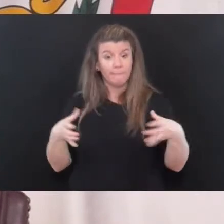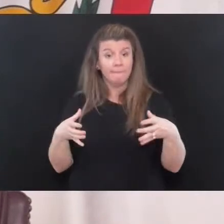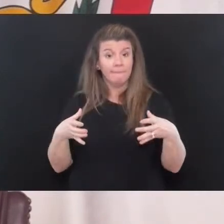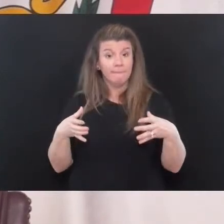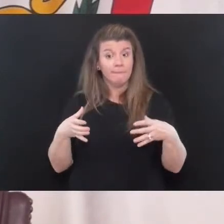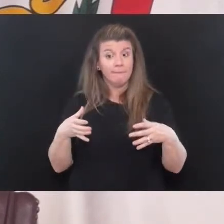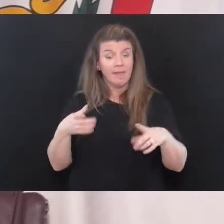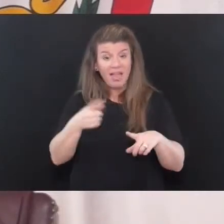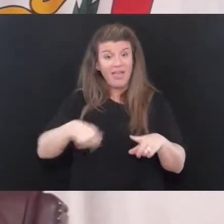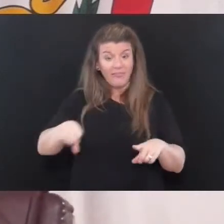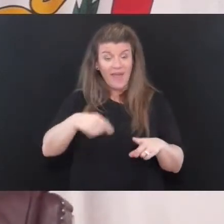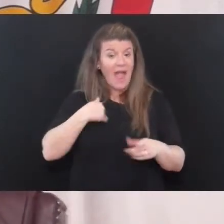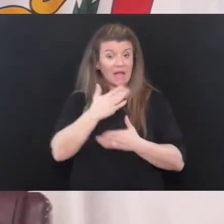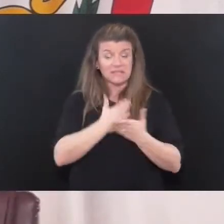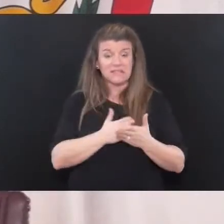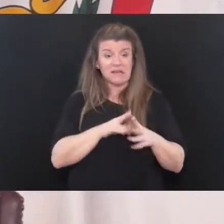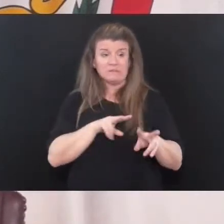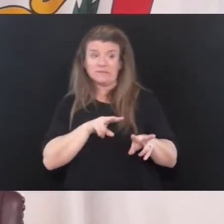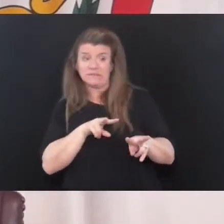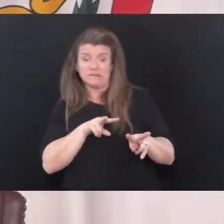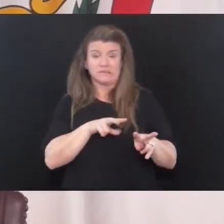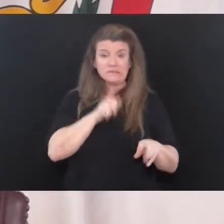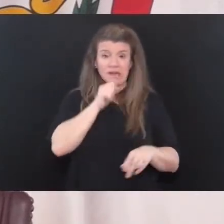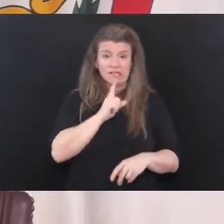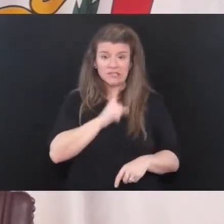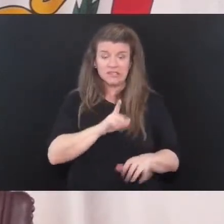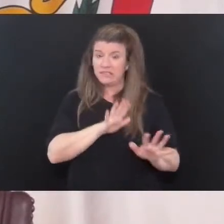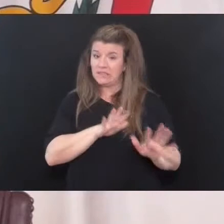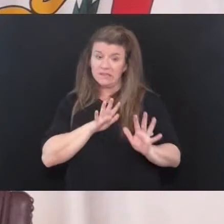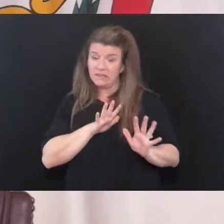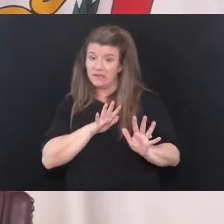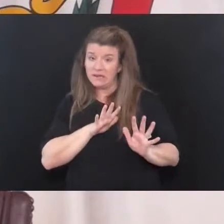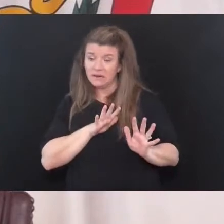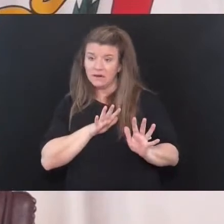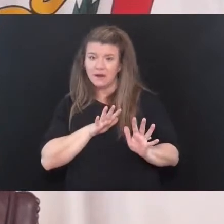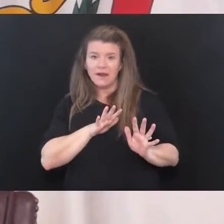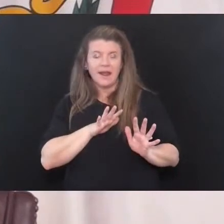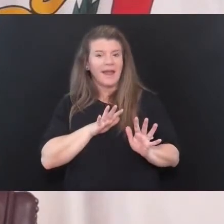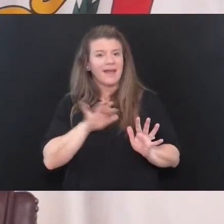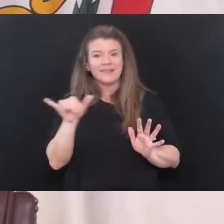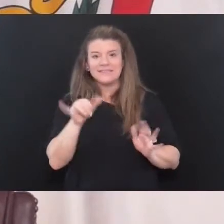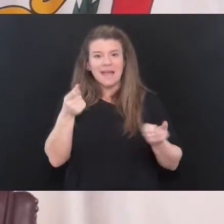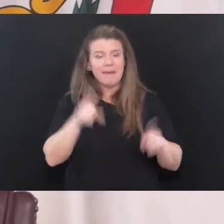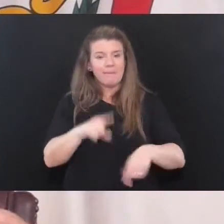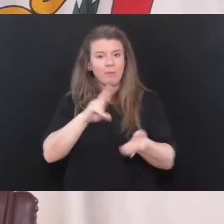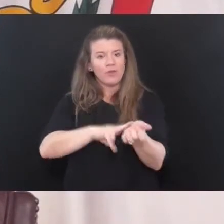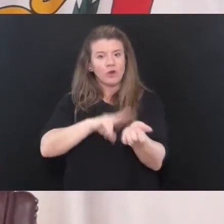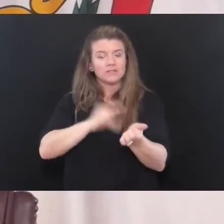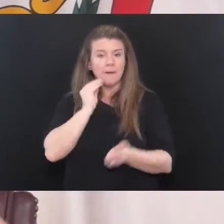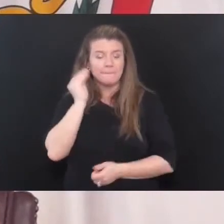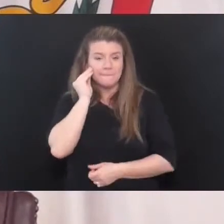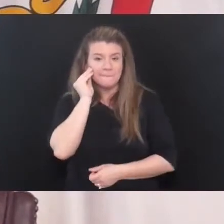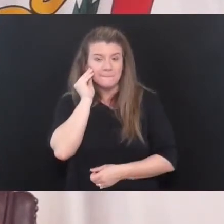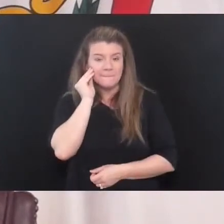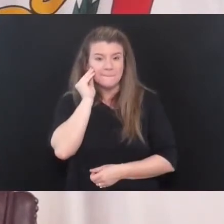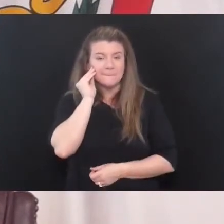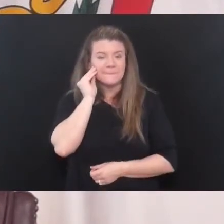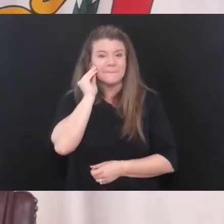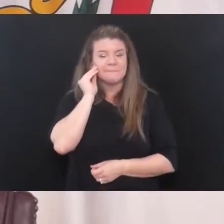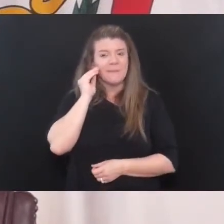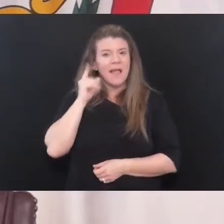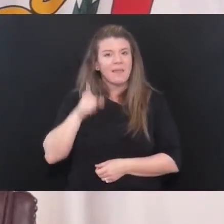there was a real reluctancy with a bunch of people there. And then just the same with our nursing homes. And then as